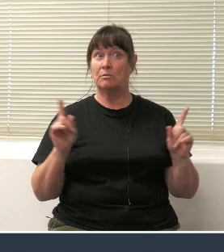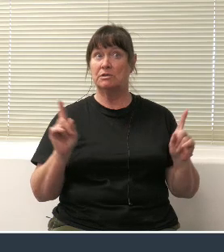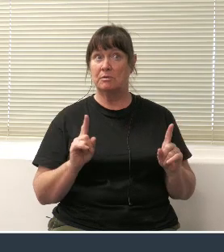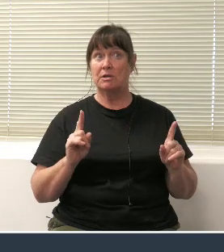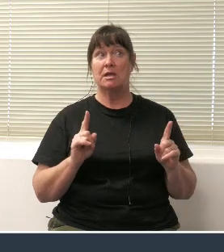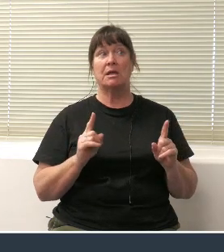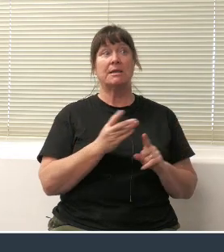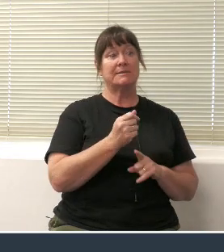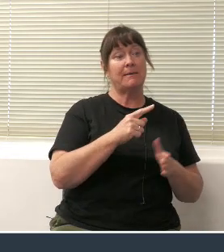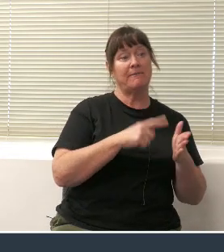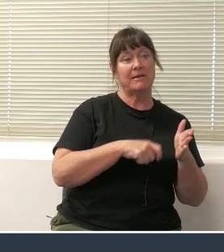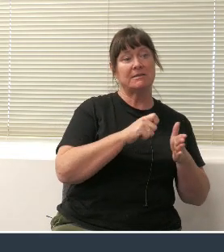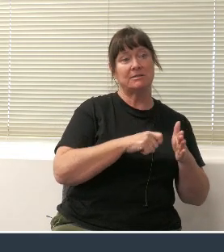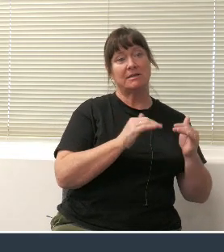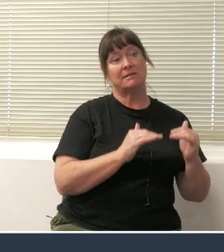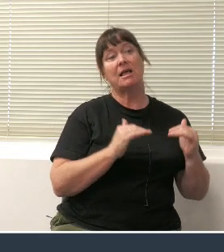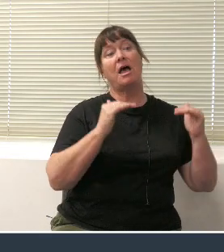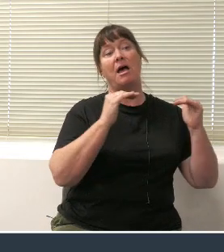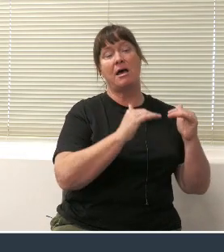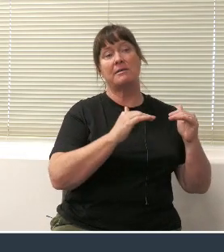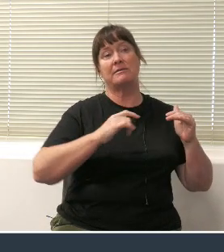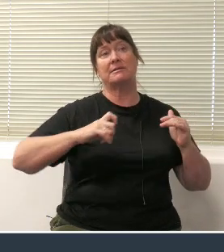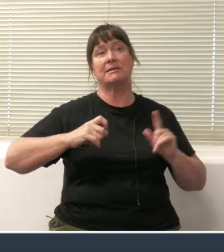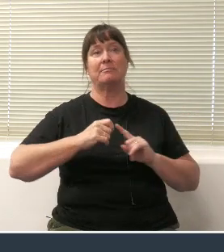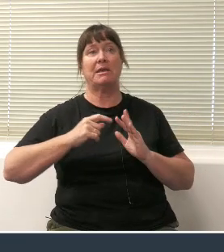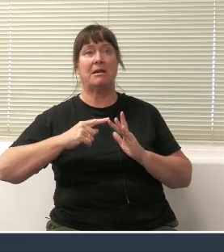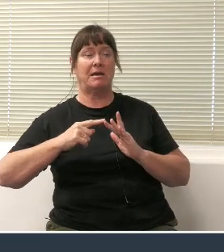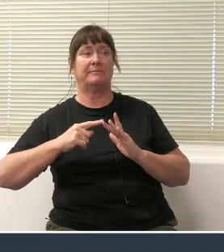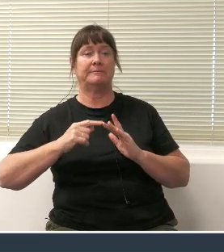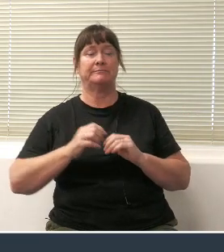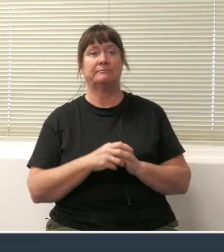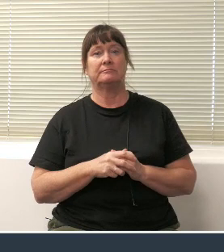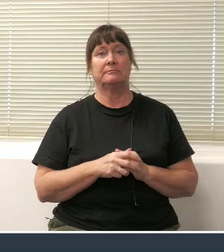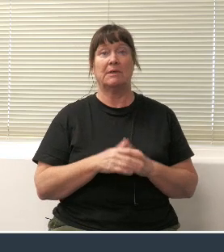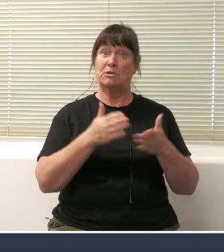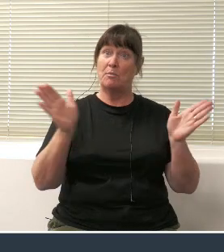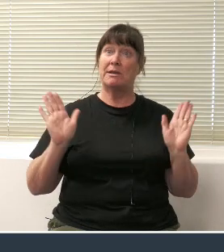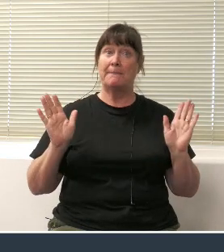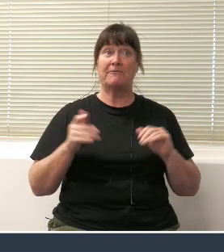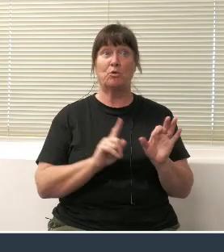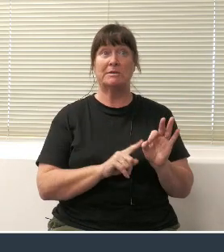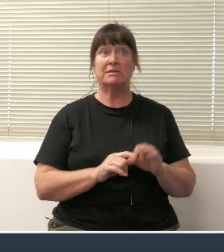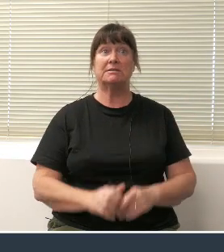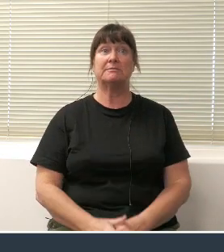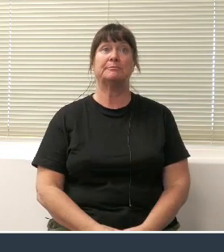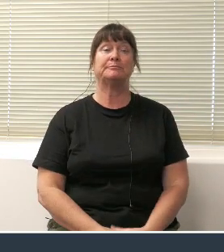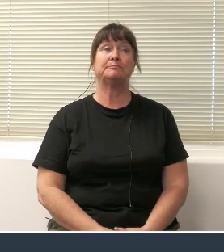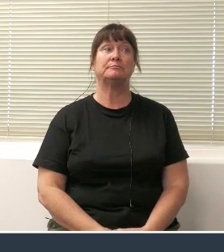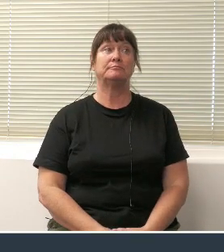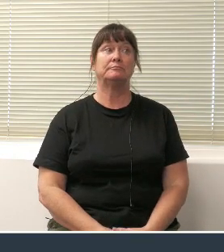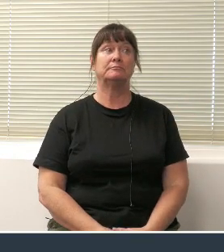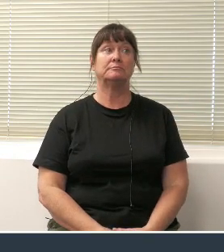around increasing some fees and charges beyond the CPI increase of 5.6%. So I'll just open up any questions from councillors.